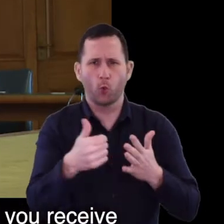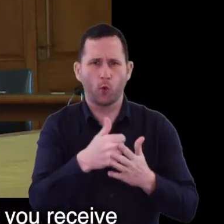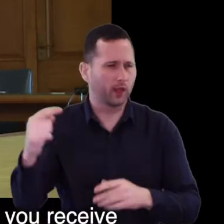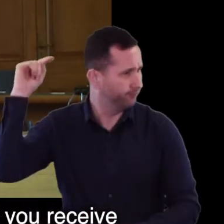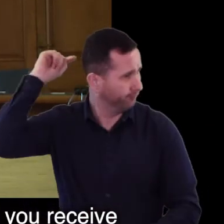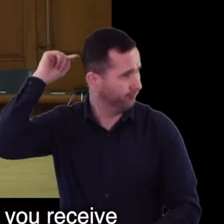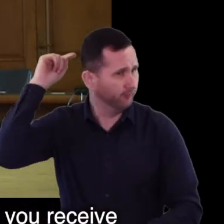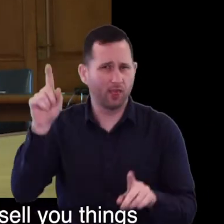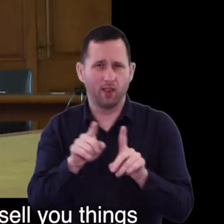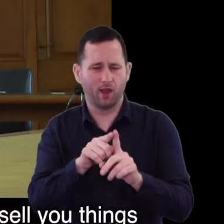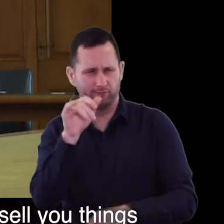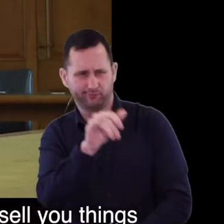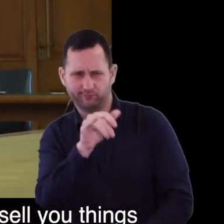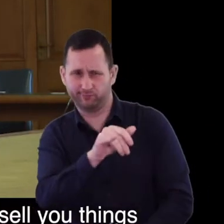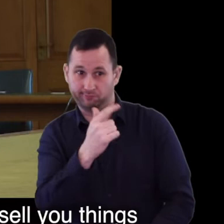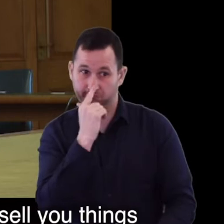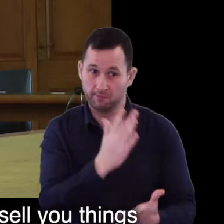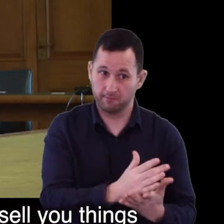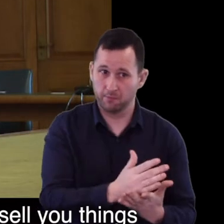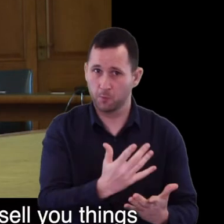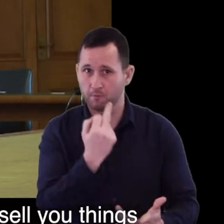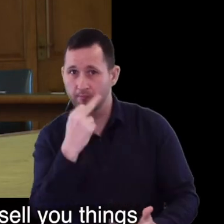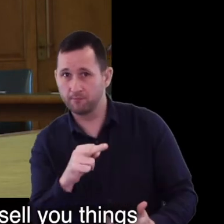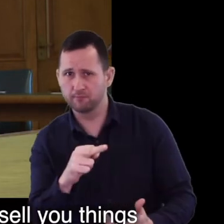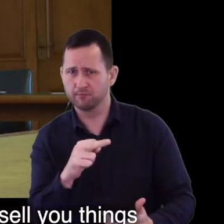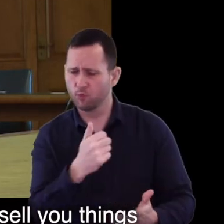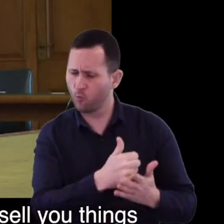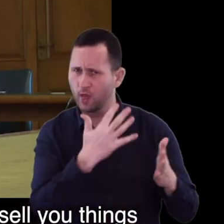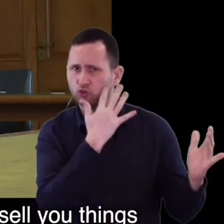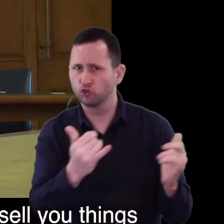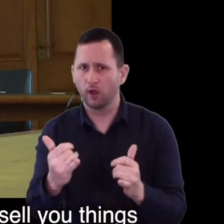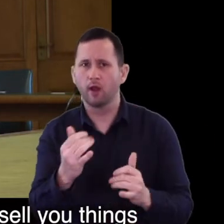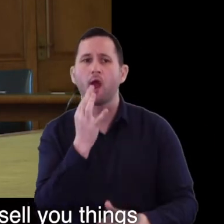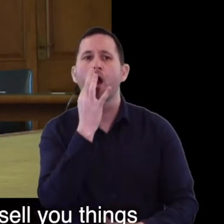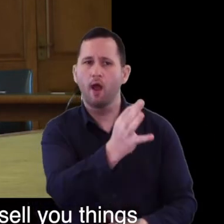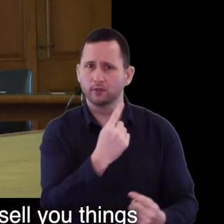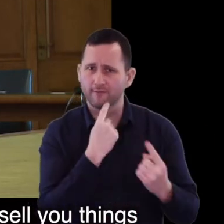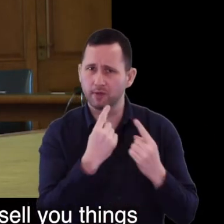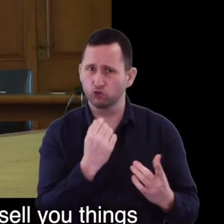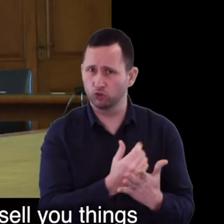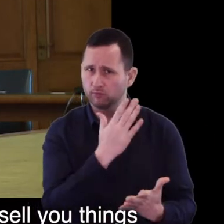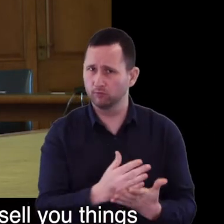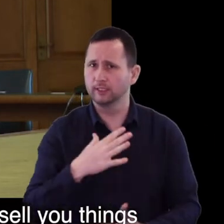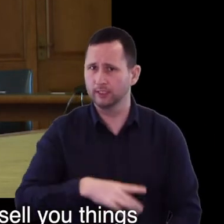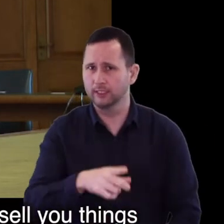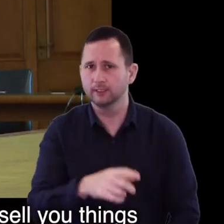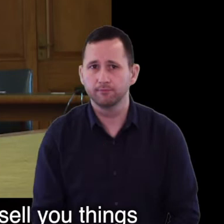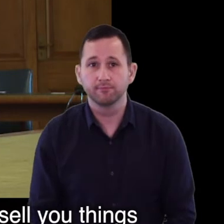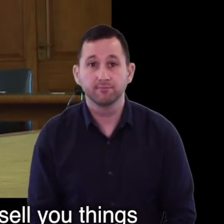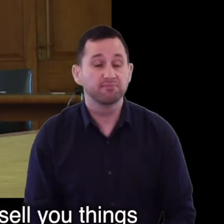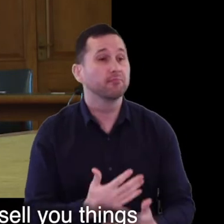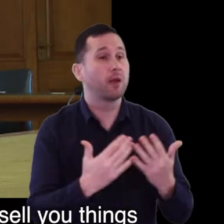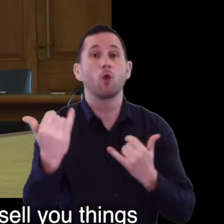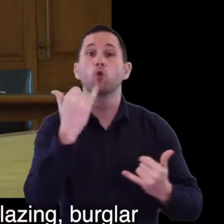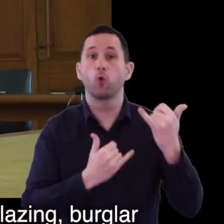calls or calls asking for information. Many of those calls will be scams. People trying to sell you things over the phone. It could be